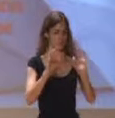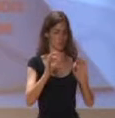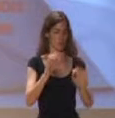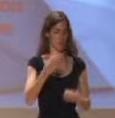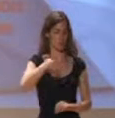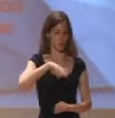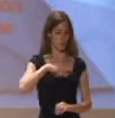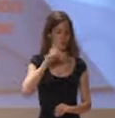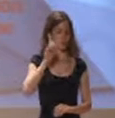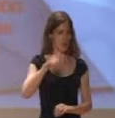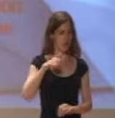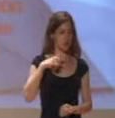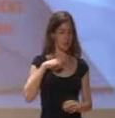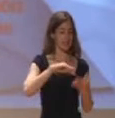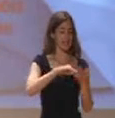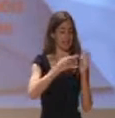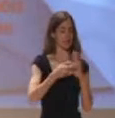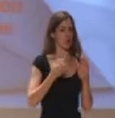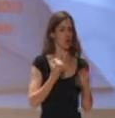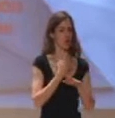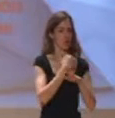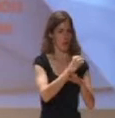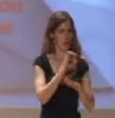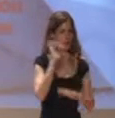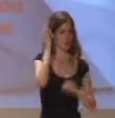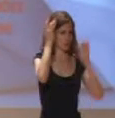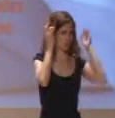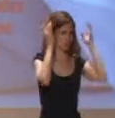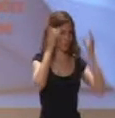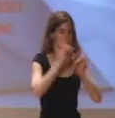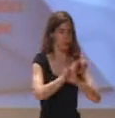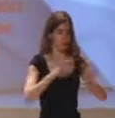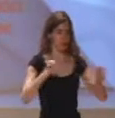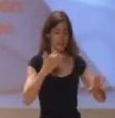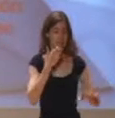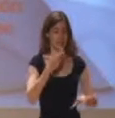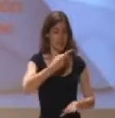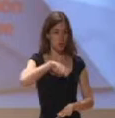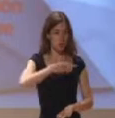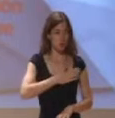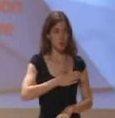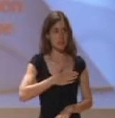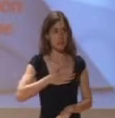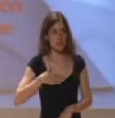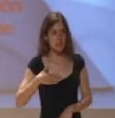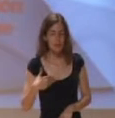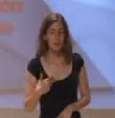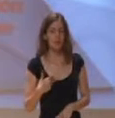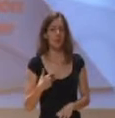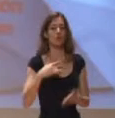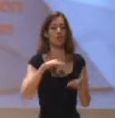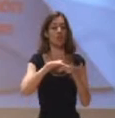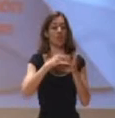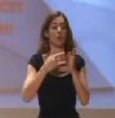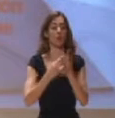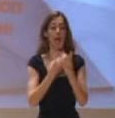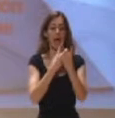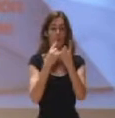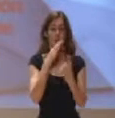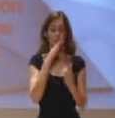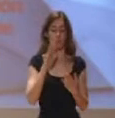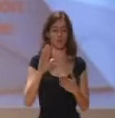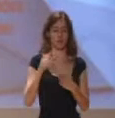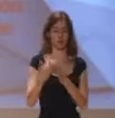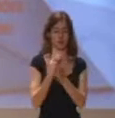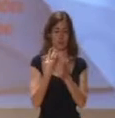question. We also create and distribute technology. If we were interested in incorporating some of the